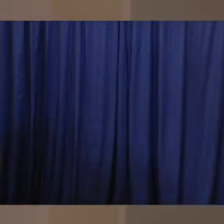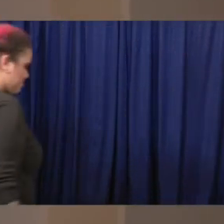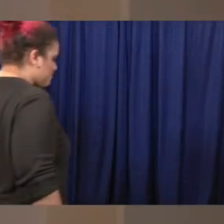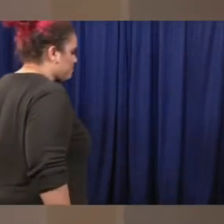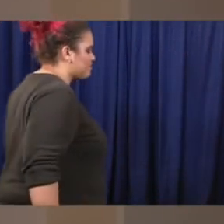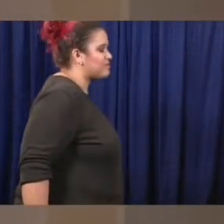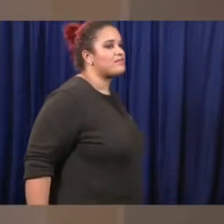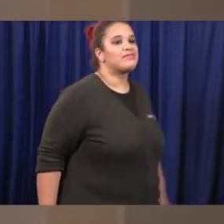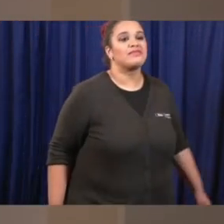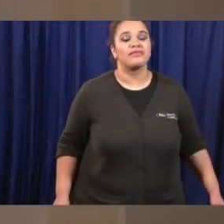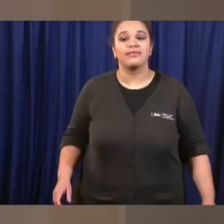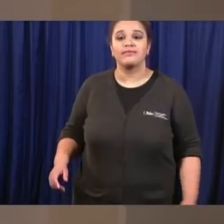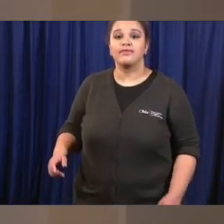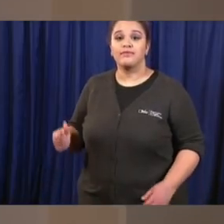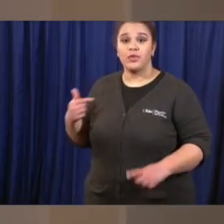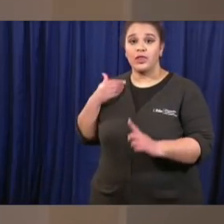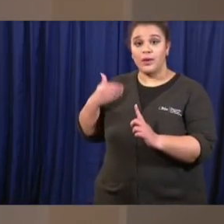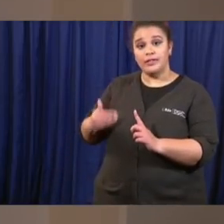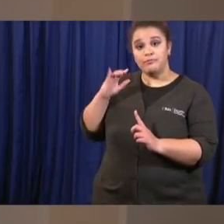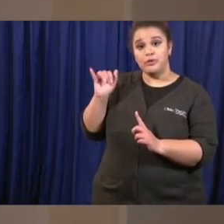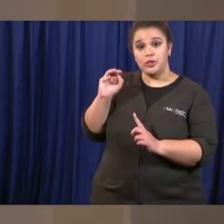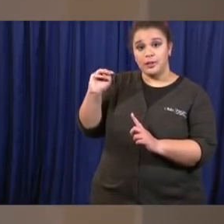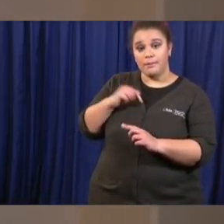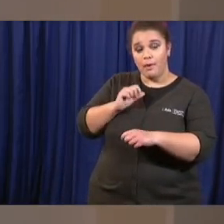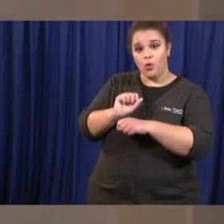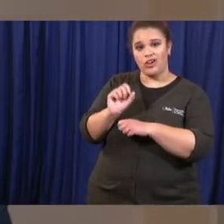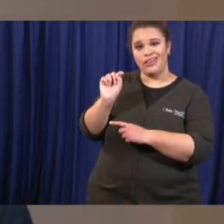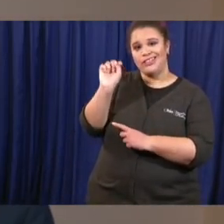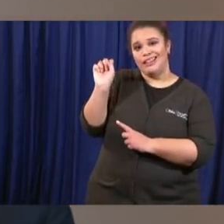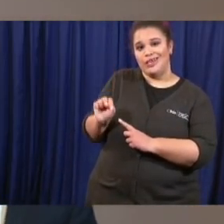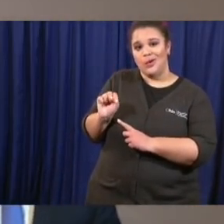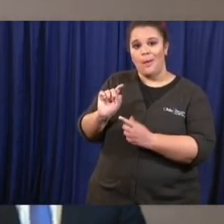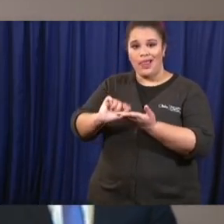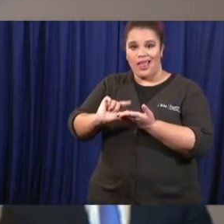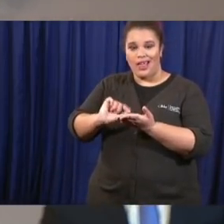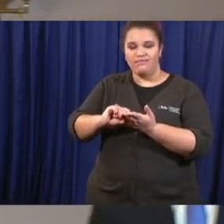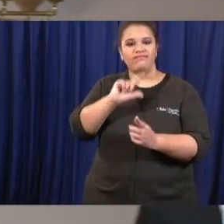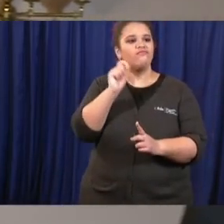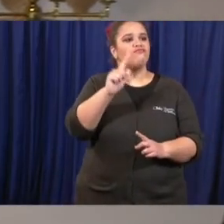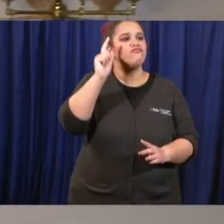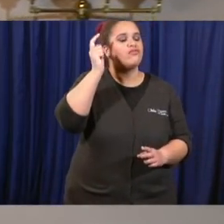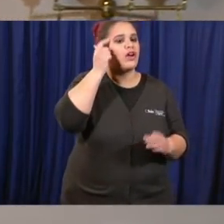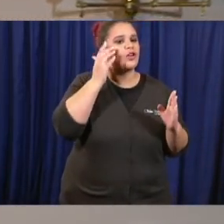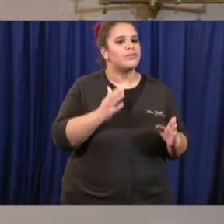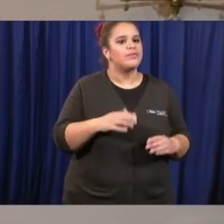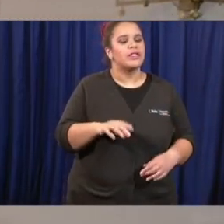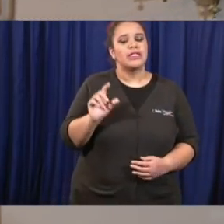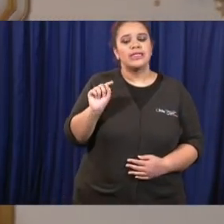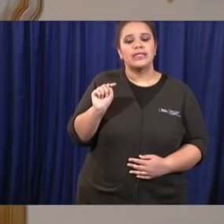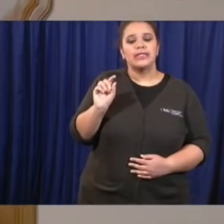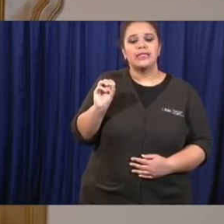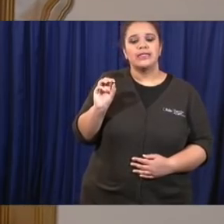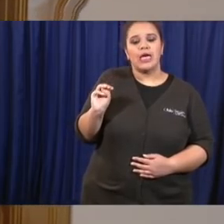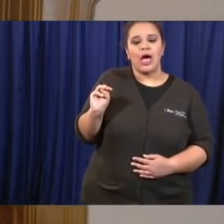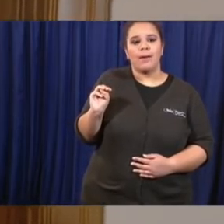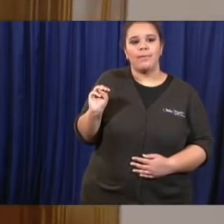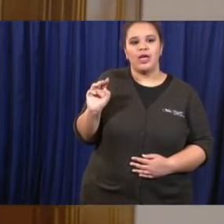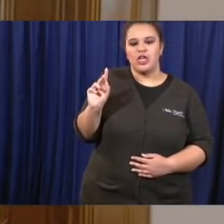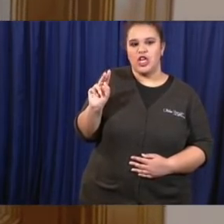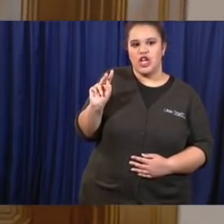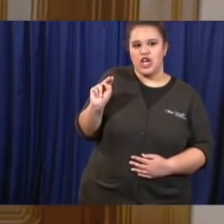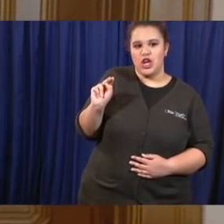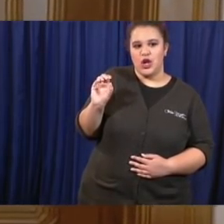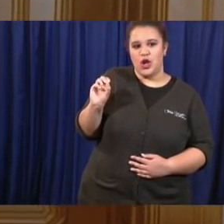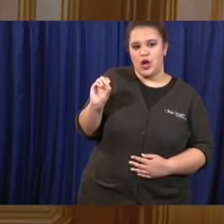Jim Province with the Toledo Blade. This is a question for the governor. Tom Noe from the CoinGate scandal is one of the 26 that you